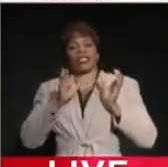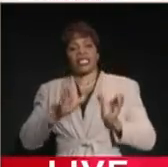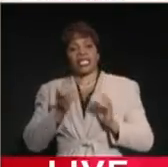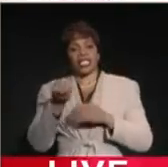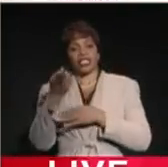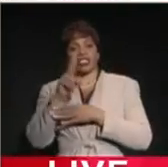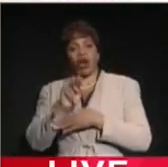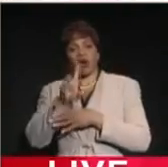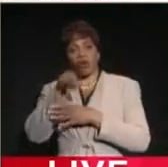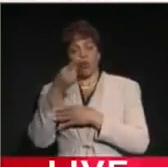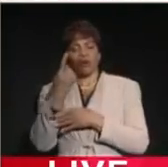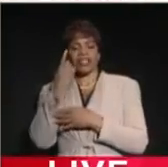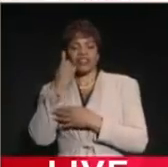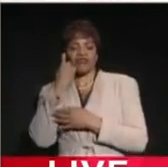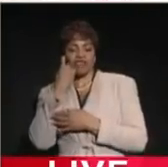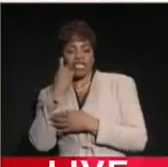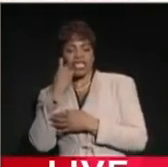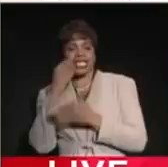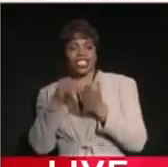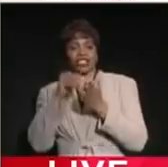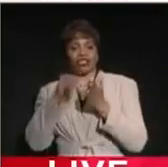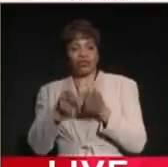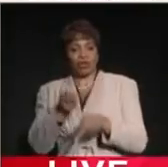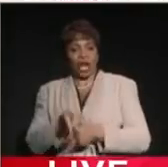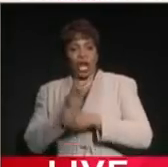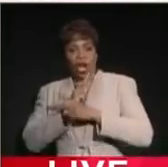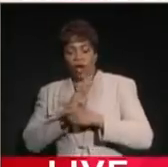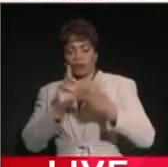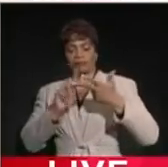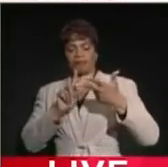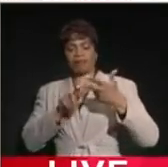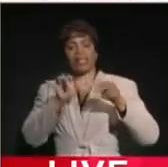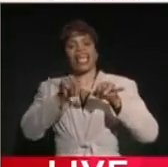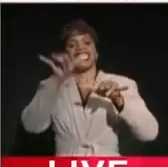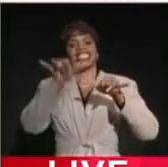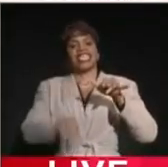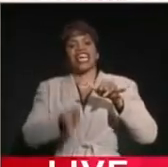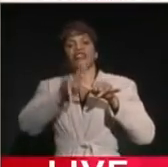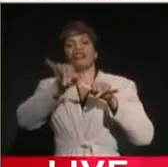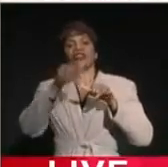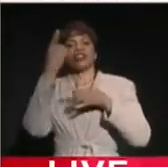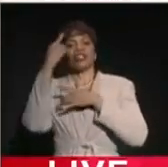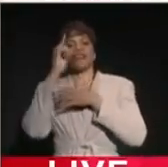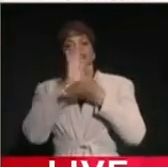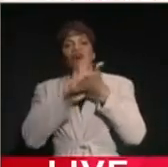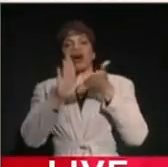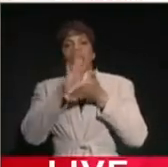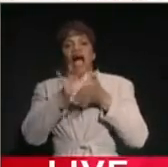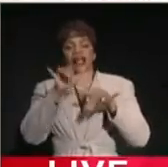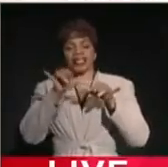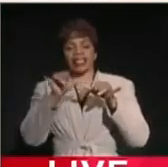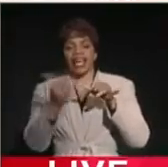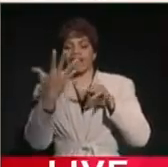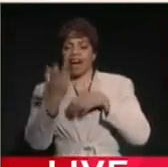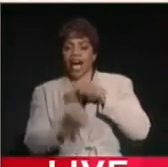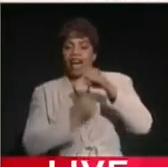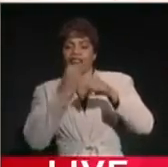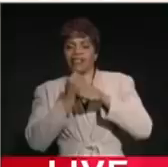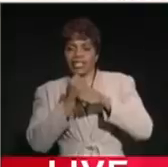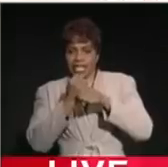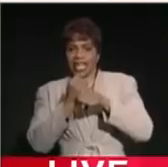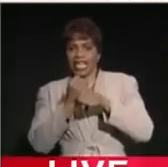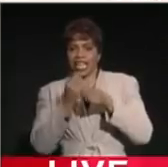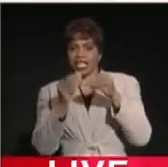reasonable student loans. And thirdly, how about something like stay in New Jersey for college, stay here 5 years after to work, and then we'll